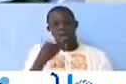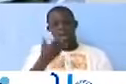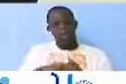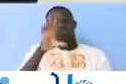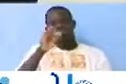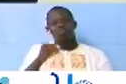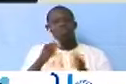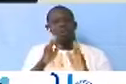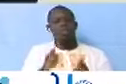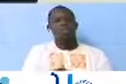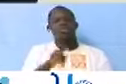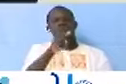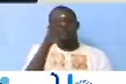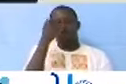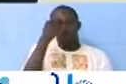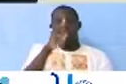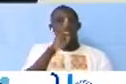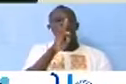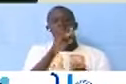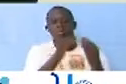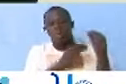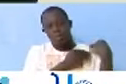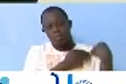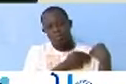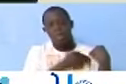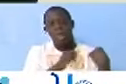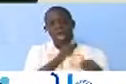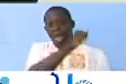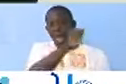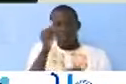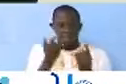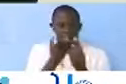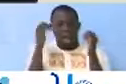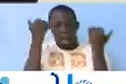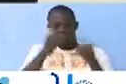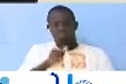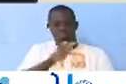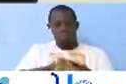And who do you hold responsible for everything that happened to you?